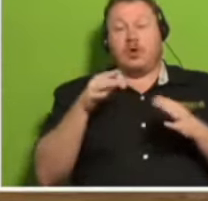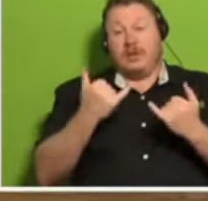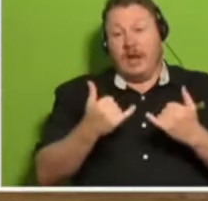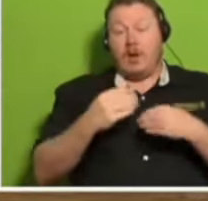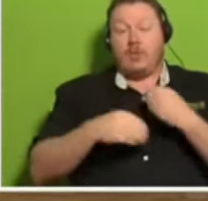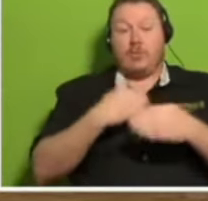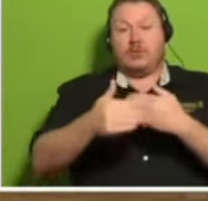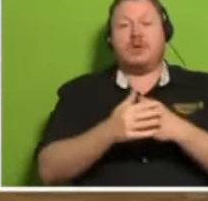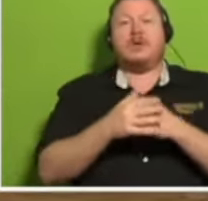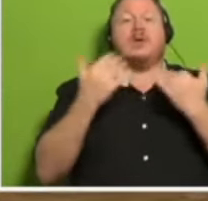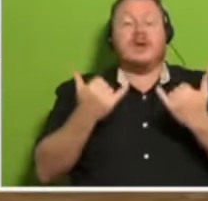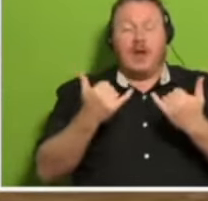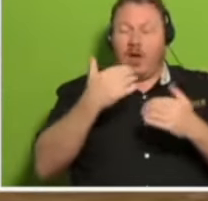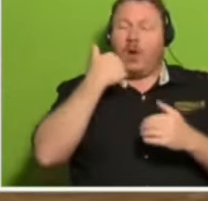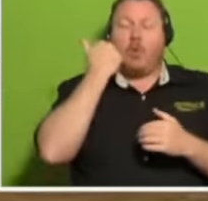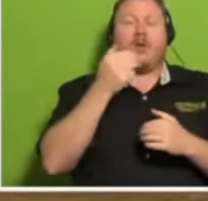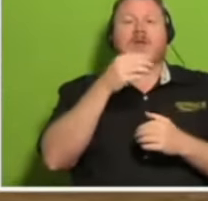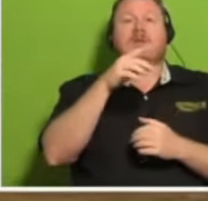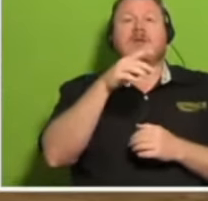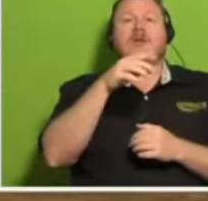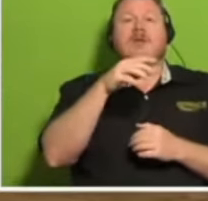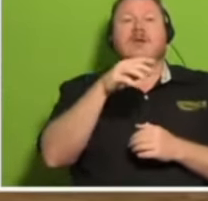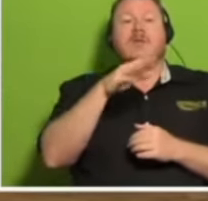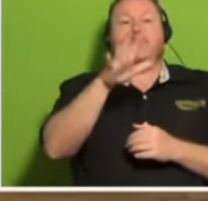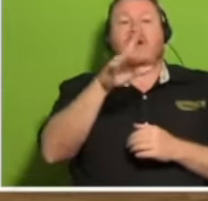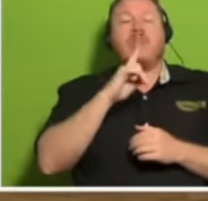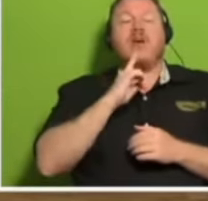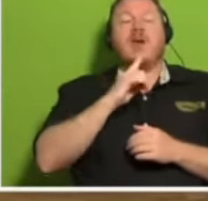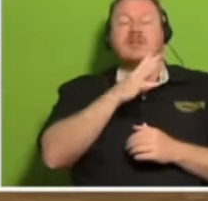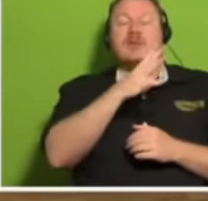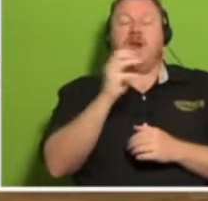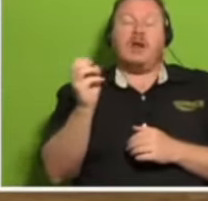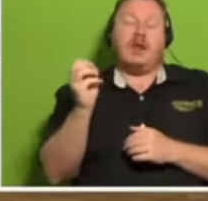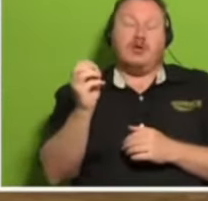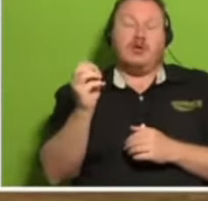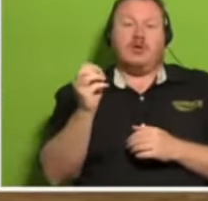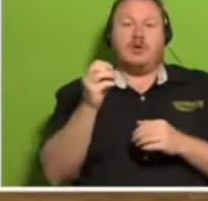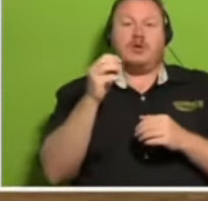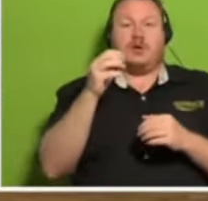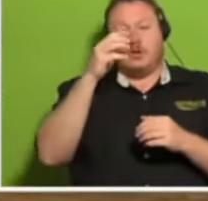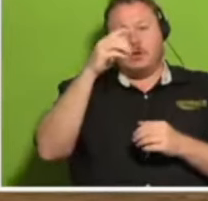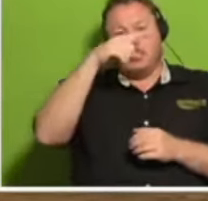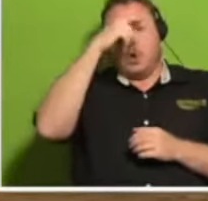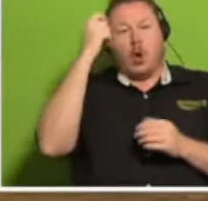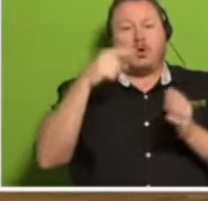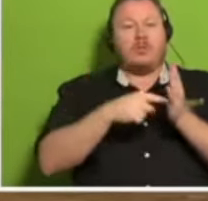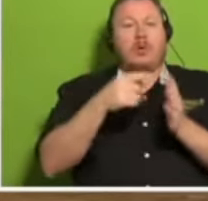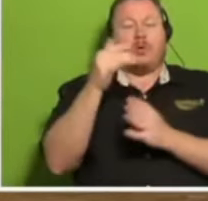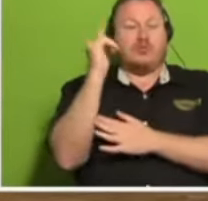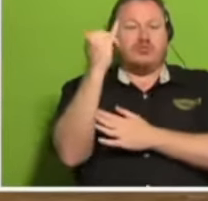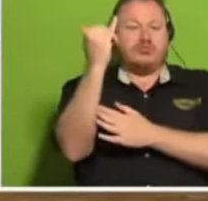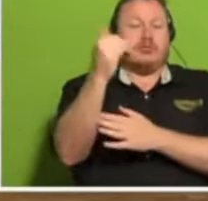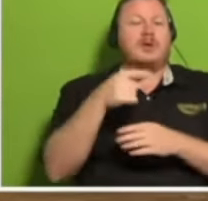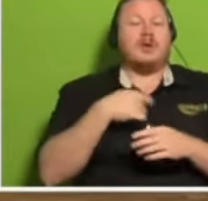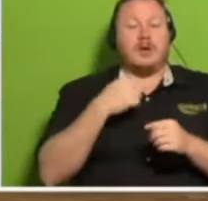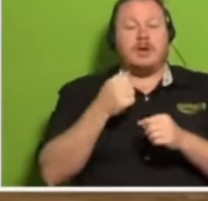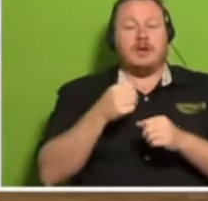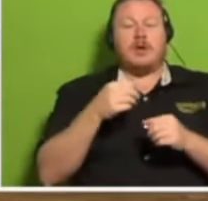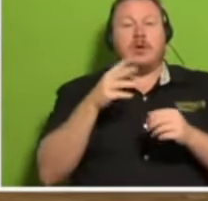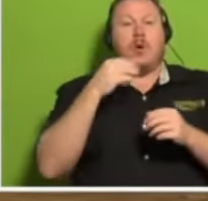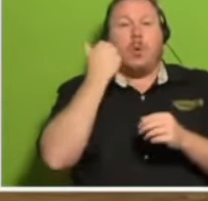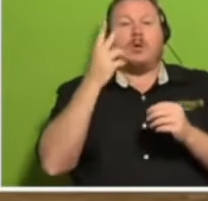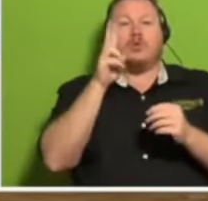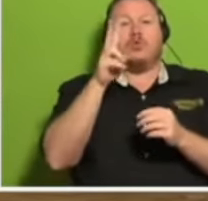additional 5,900 hotspots covering over 1 million households and leading to nearly 2 million connections by the end of